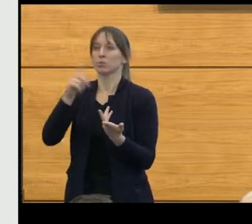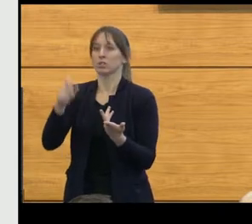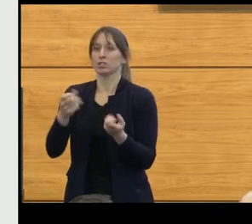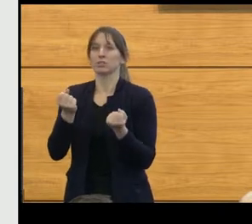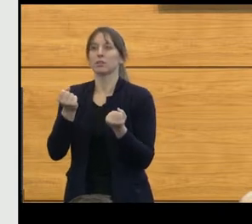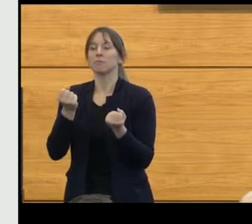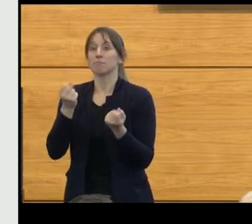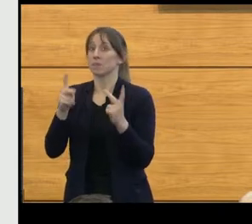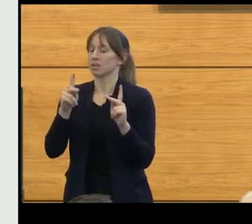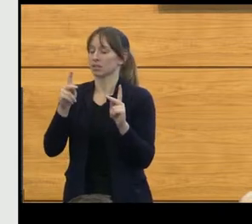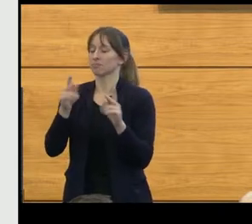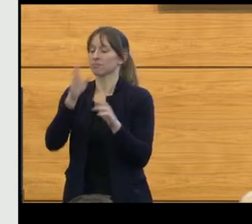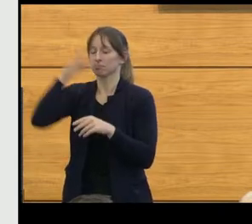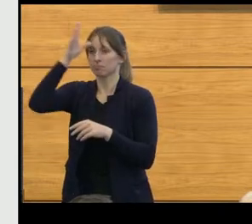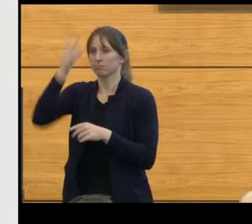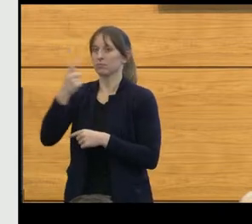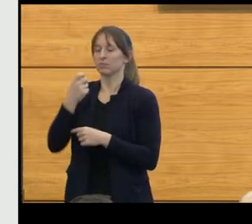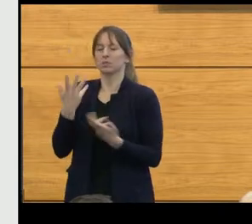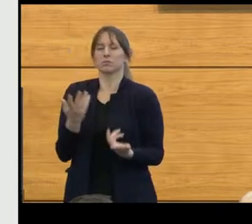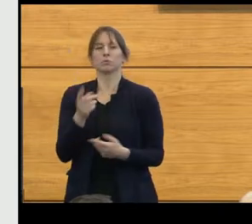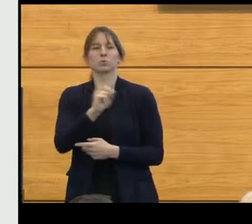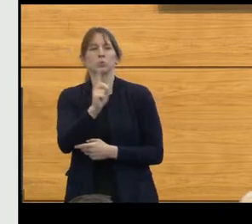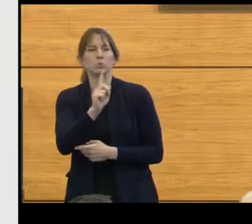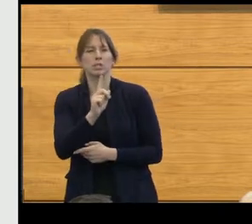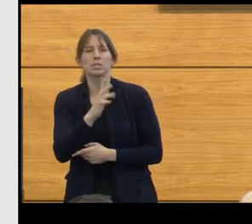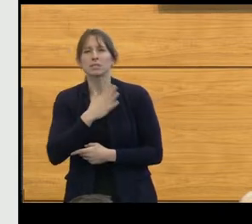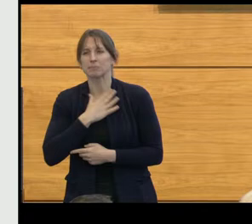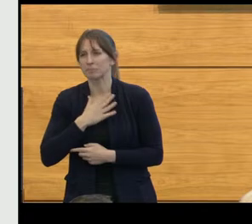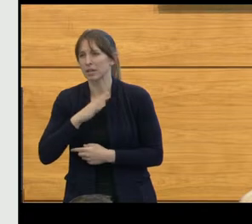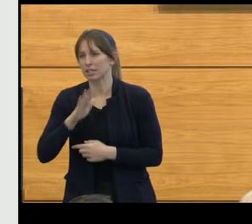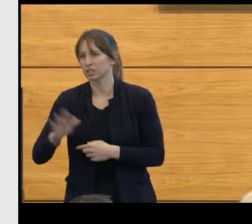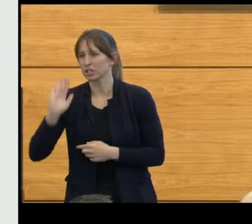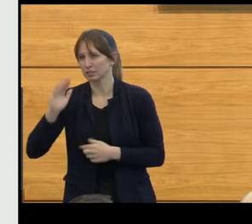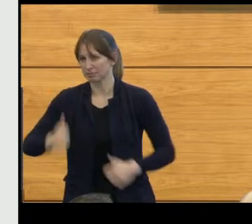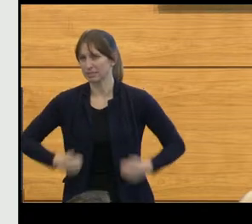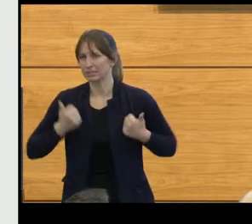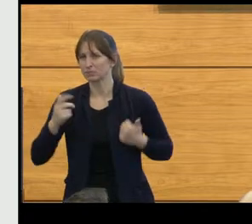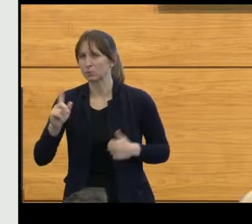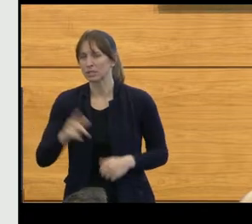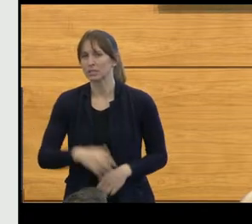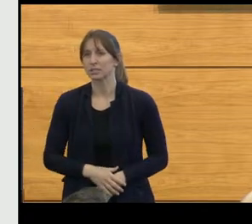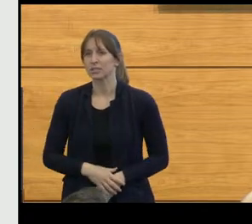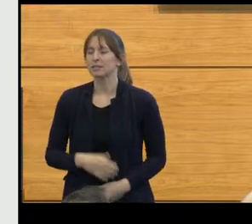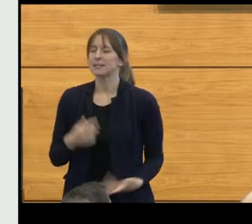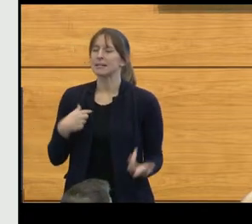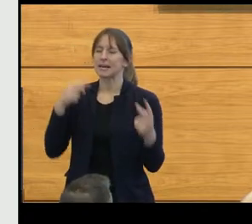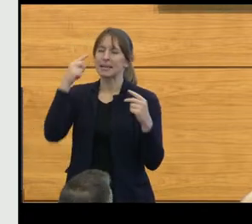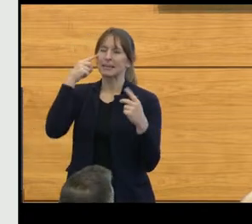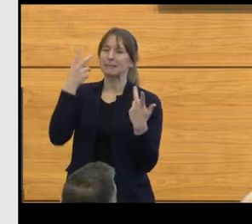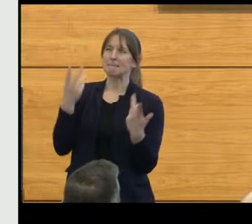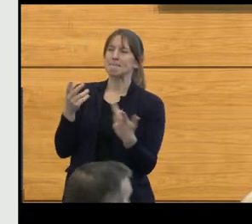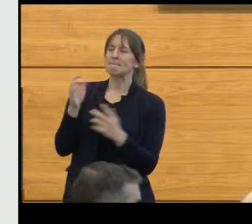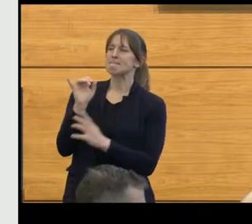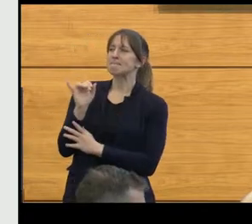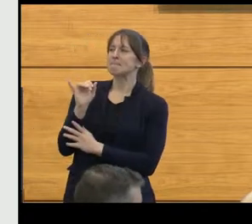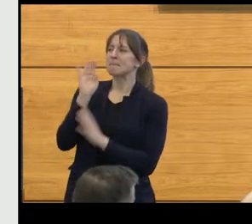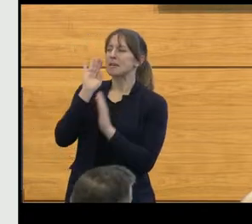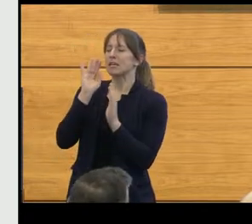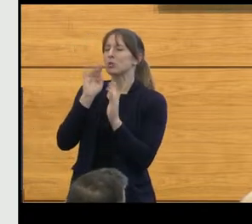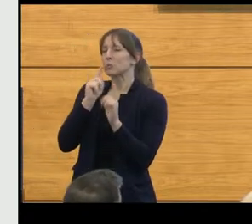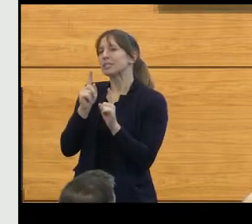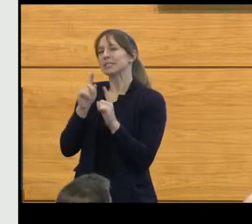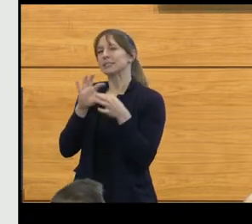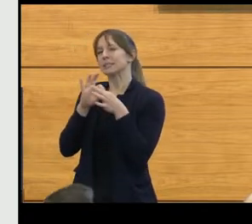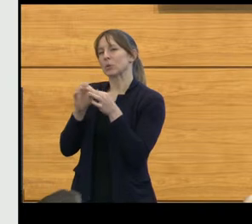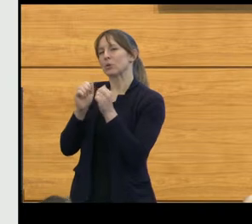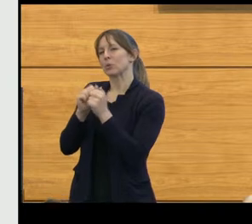question regularly from parents, particularly of children who have brain tumors. If we look at brain tumor statistics in the